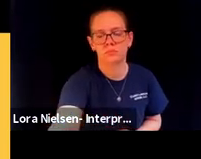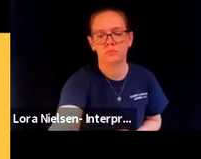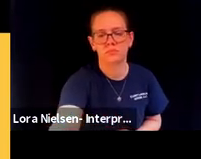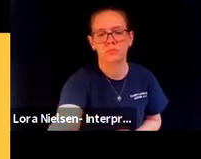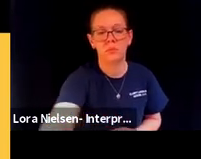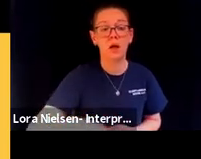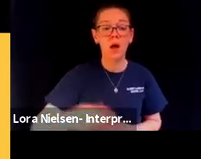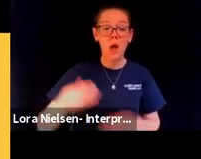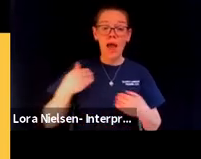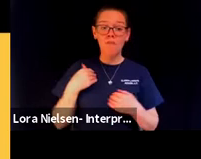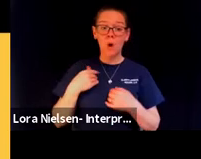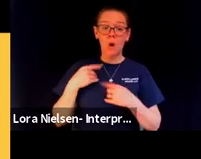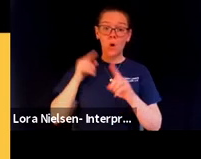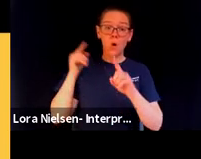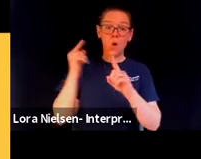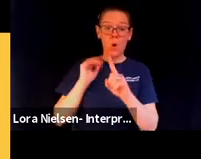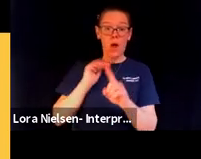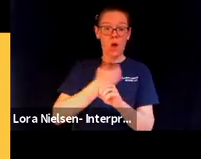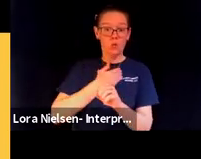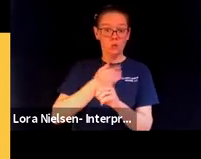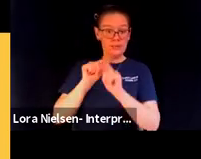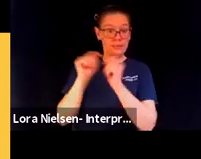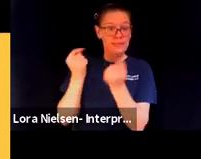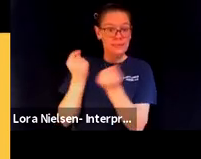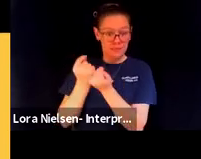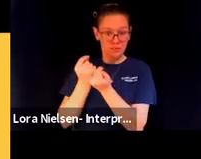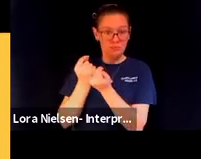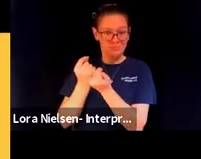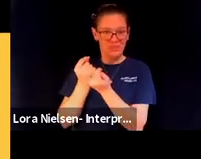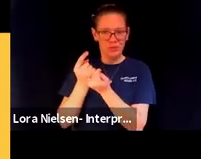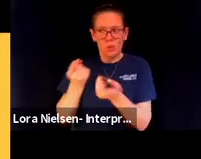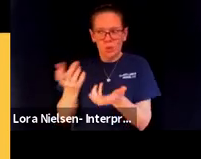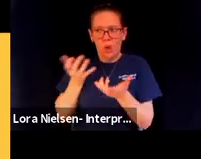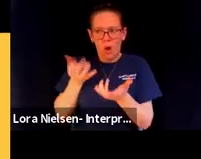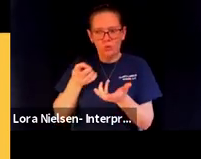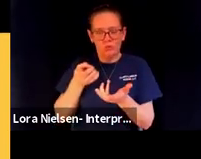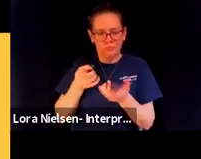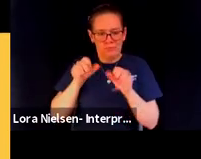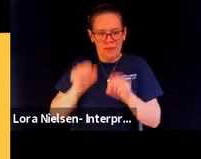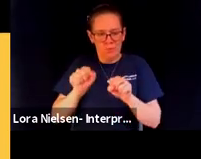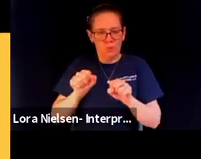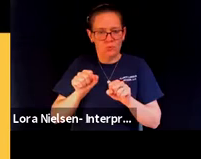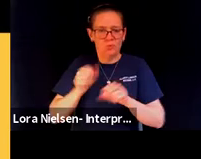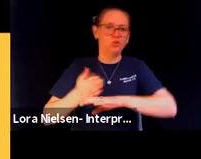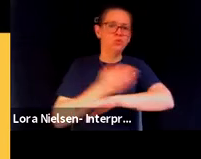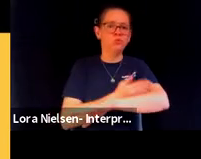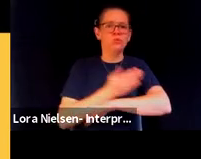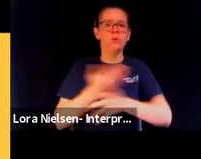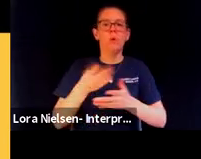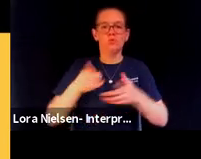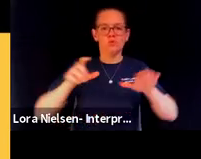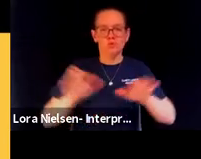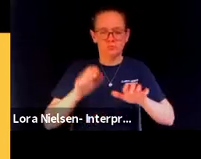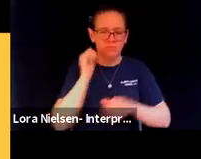want to make sure that we're making those improvements so that you're able to do what you need to do in the best way possible. And so I really want to